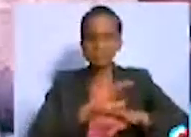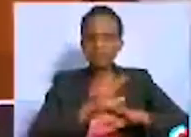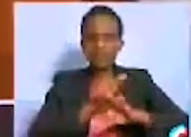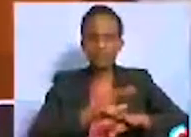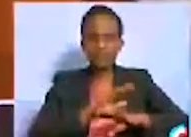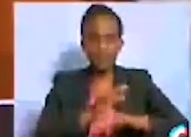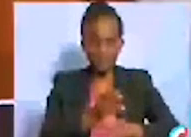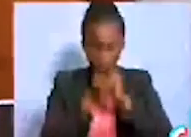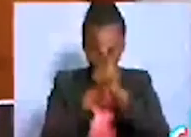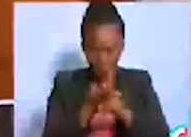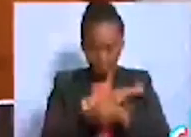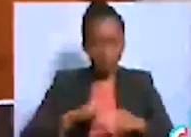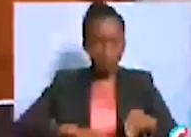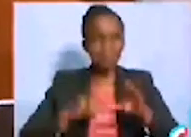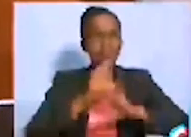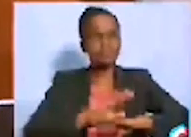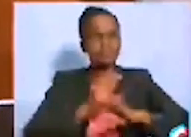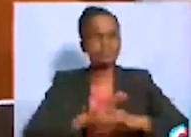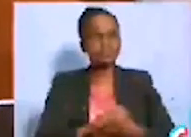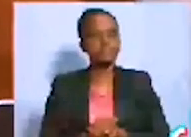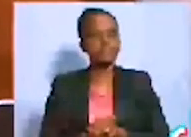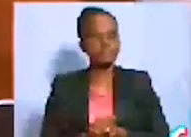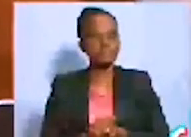Order. Honorable members, order.